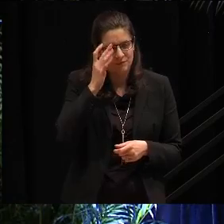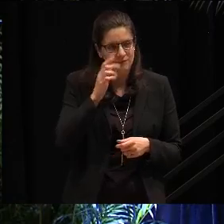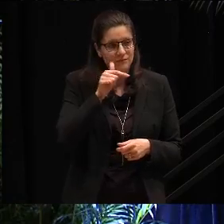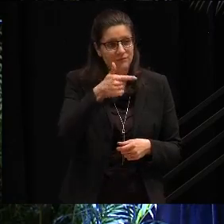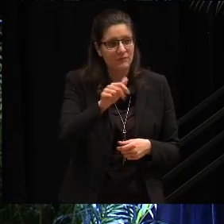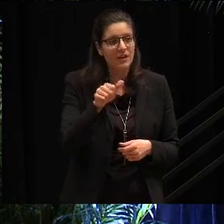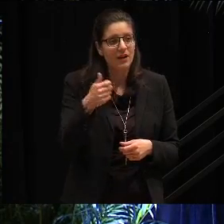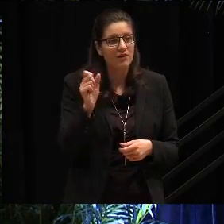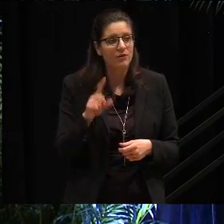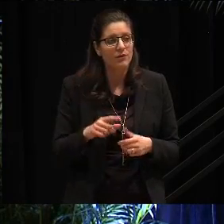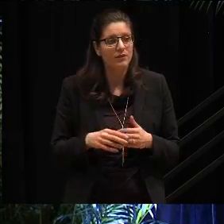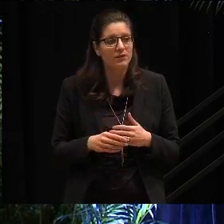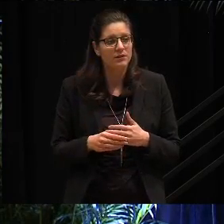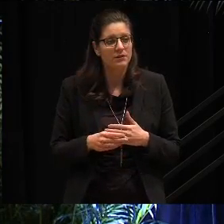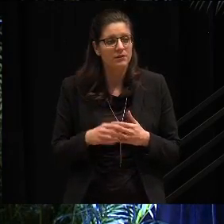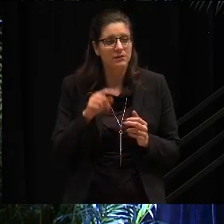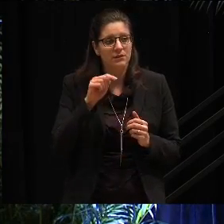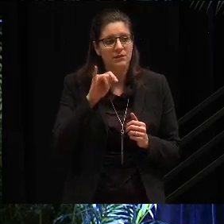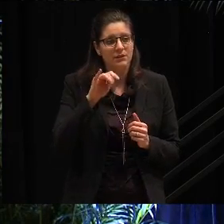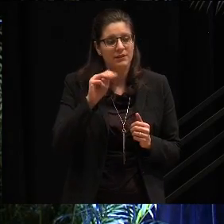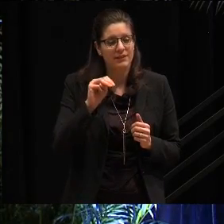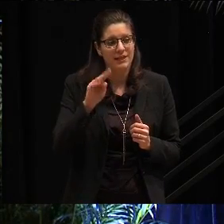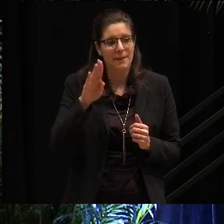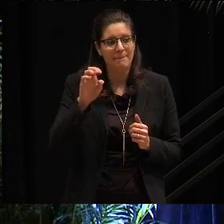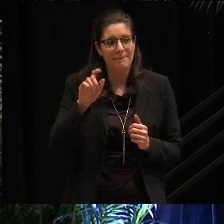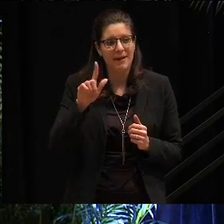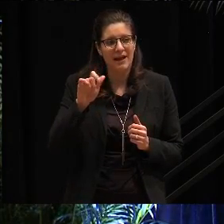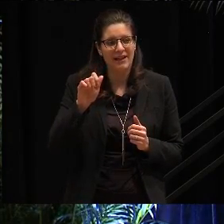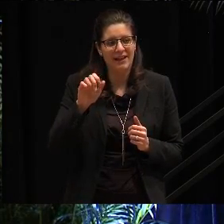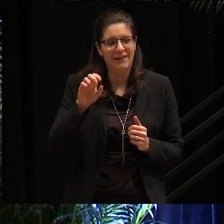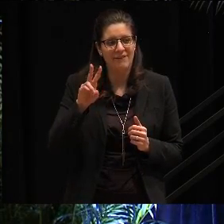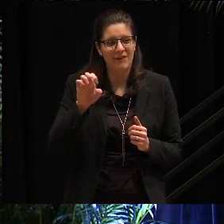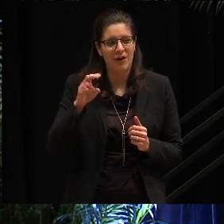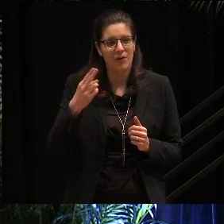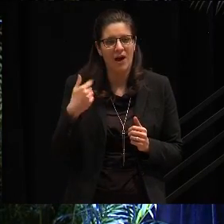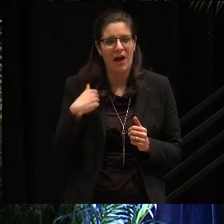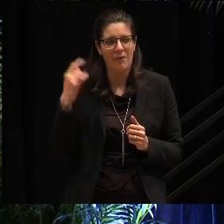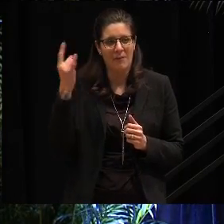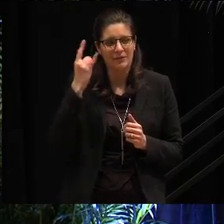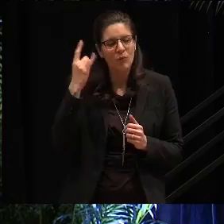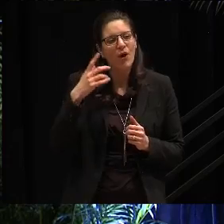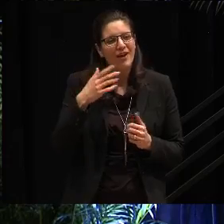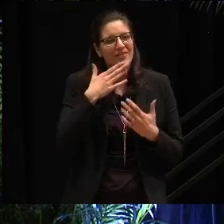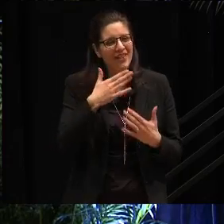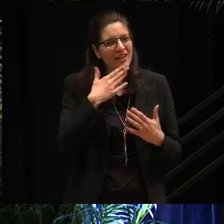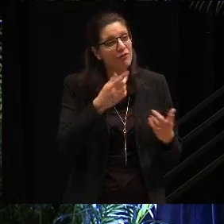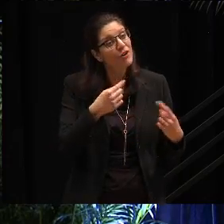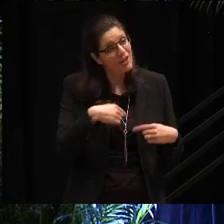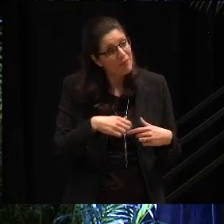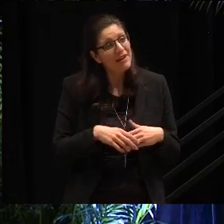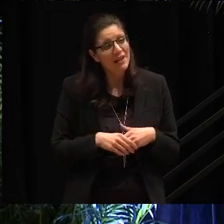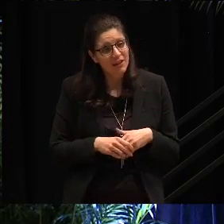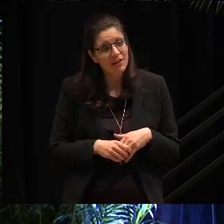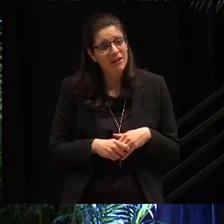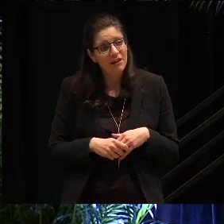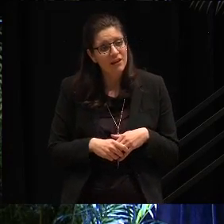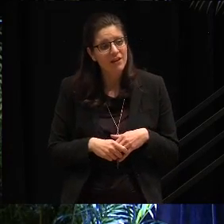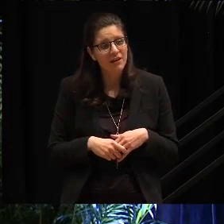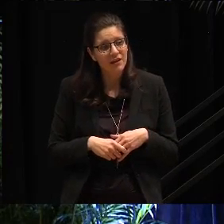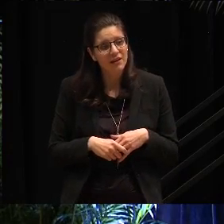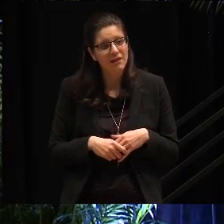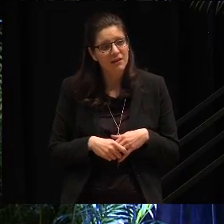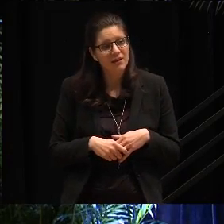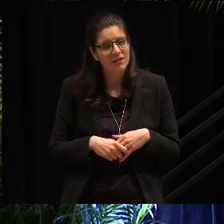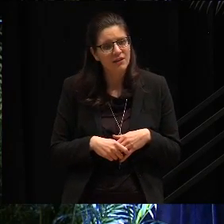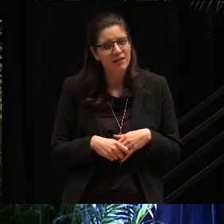question. Tim Bellivo, busboy. I'd like to thank you all for being here tonight, first of all. And